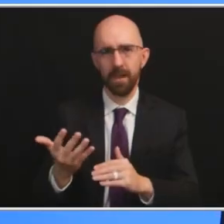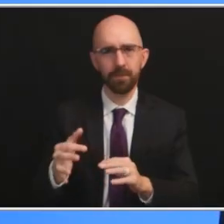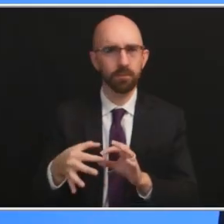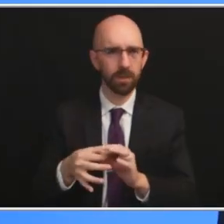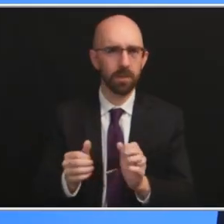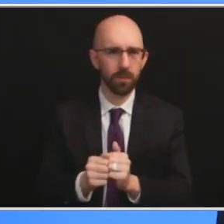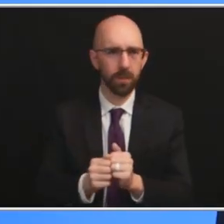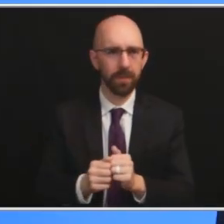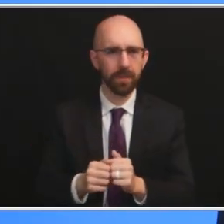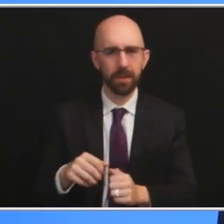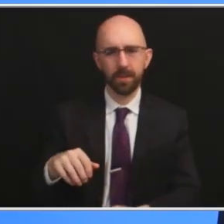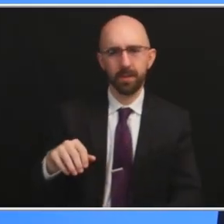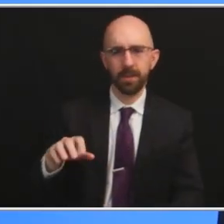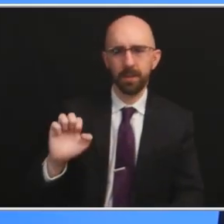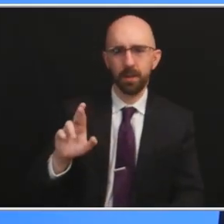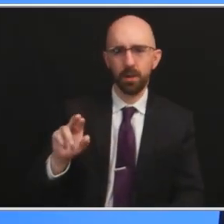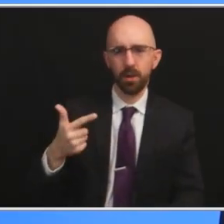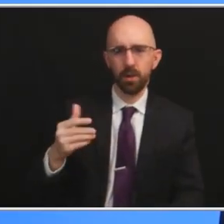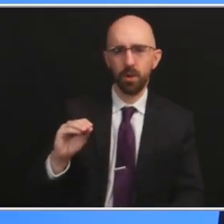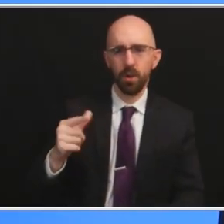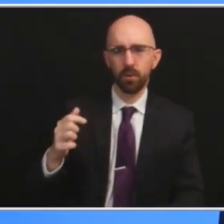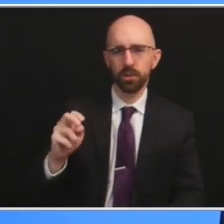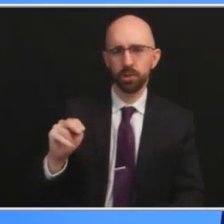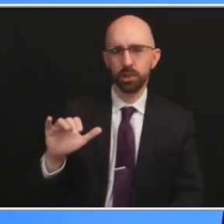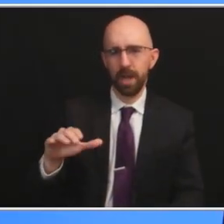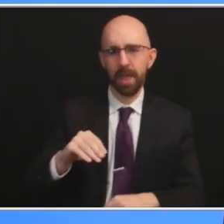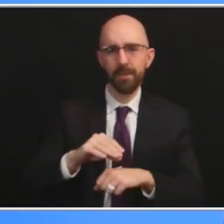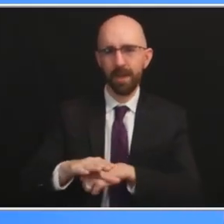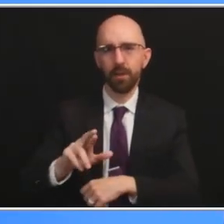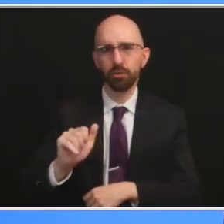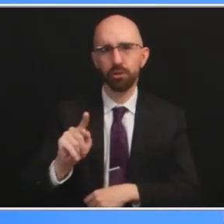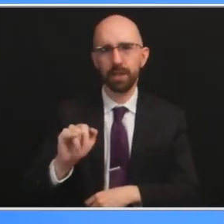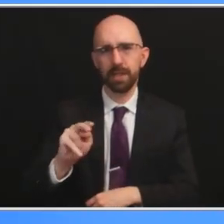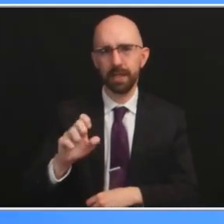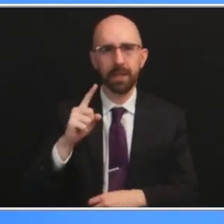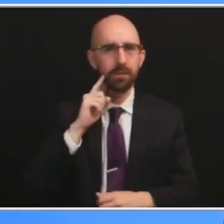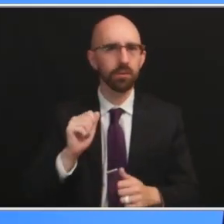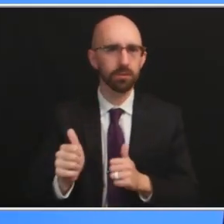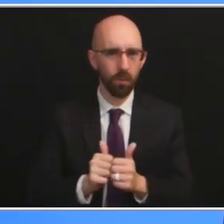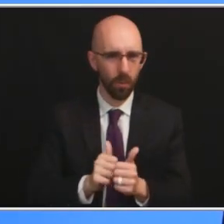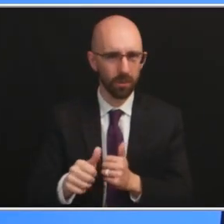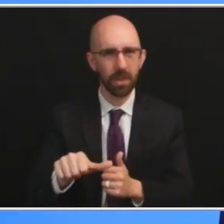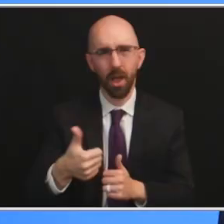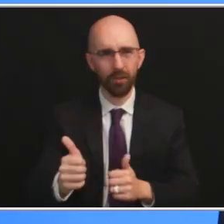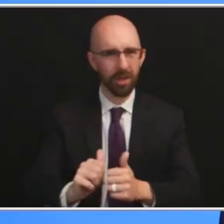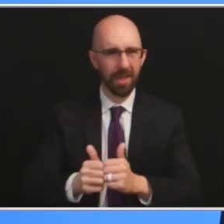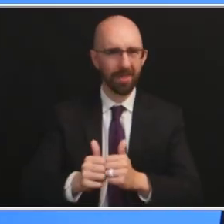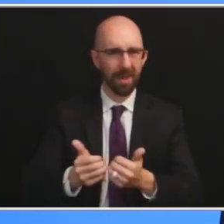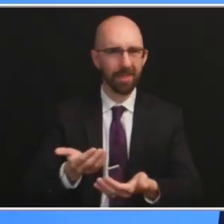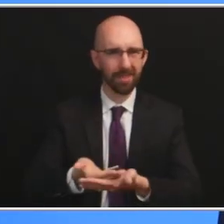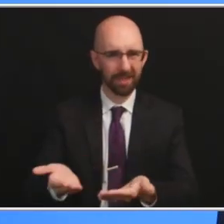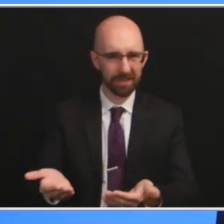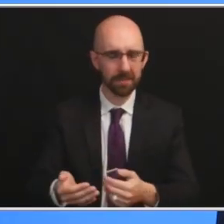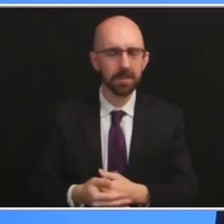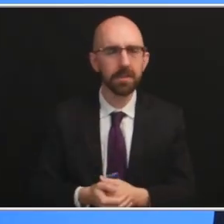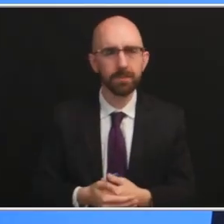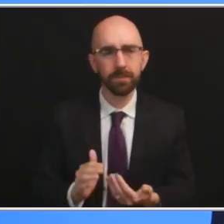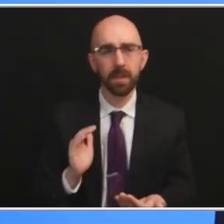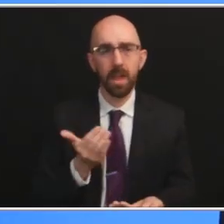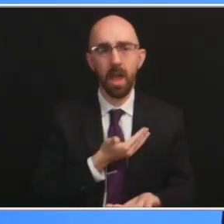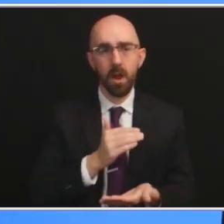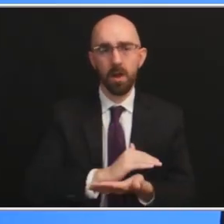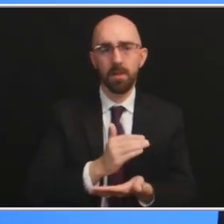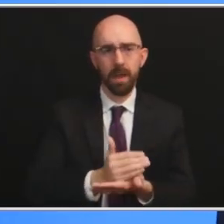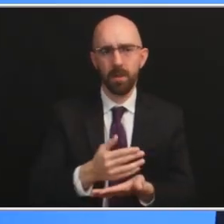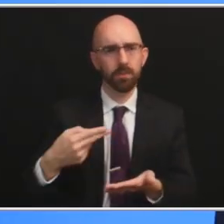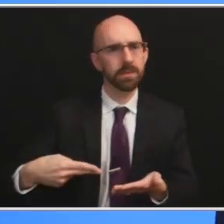ergogenic effect of creatine for sports and other athletics. And our dose was much higher than